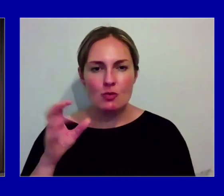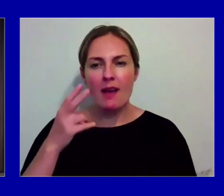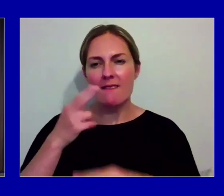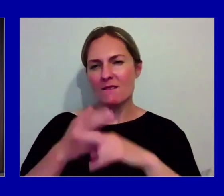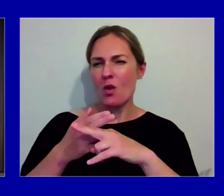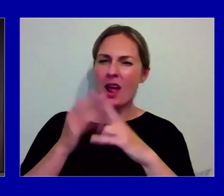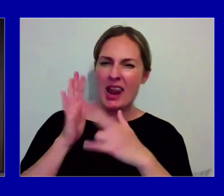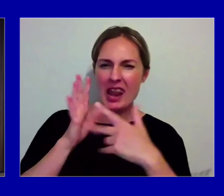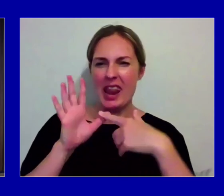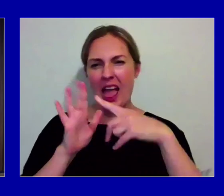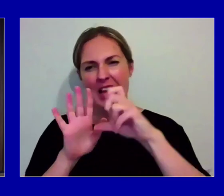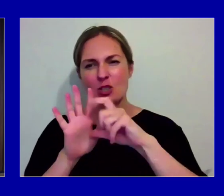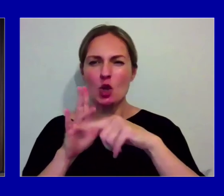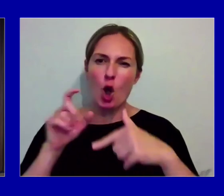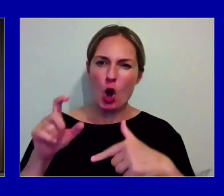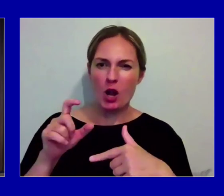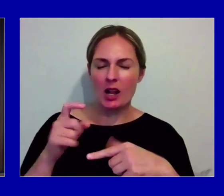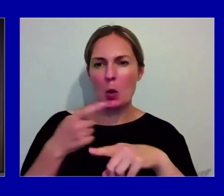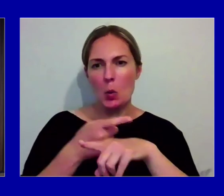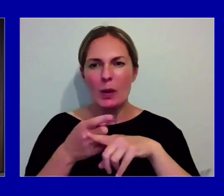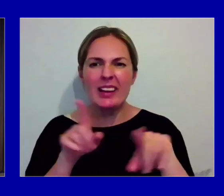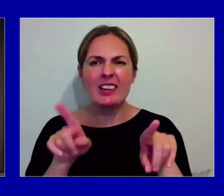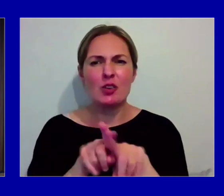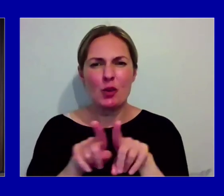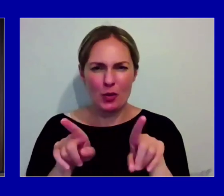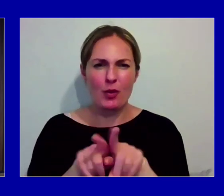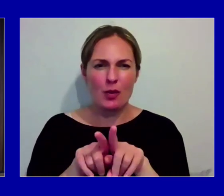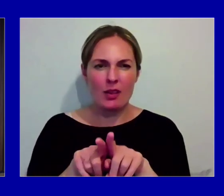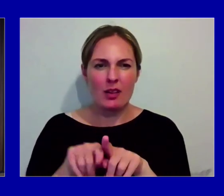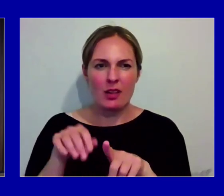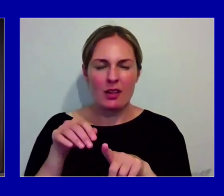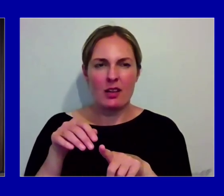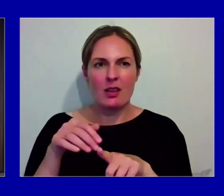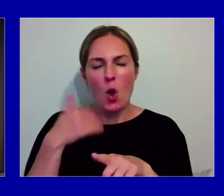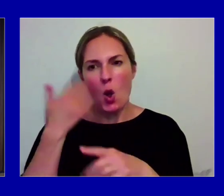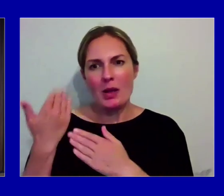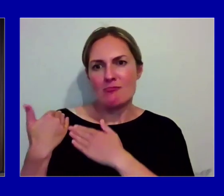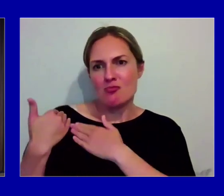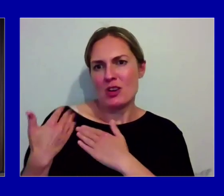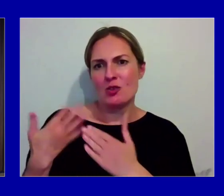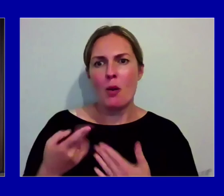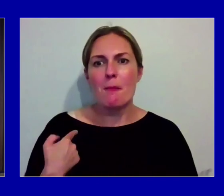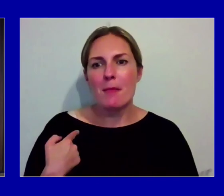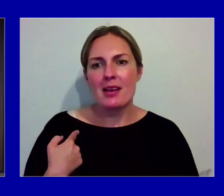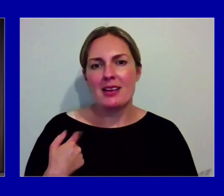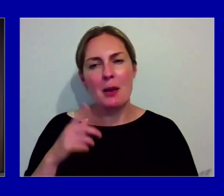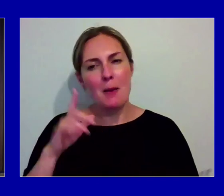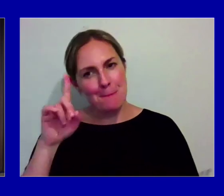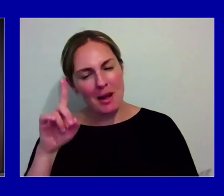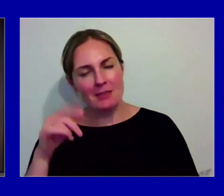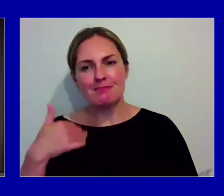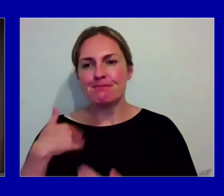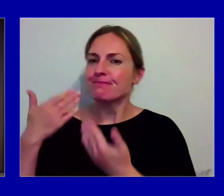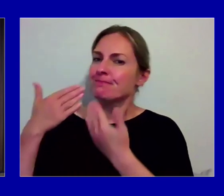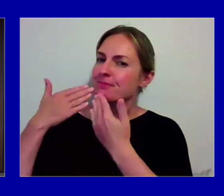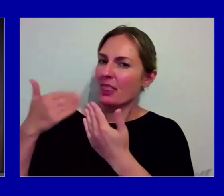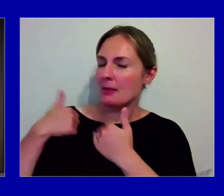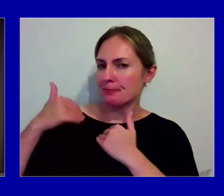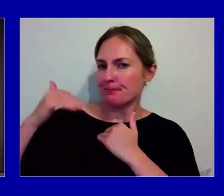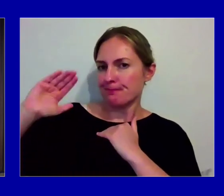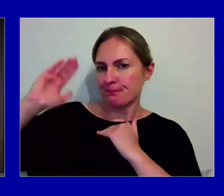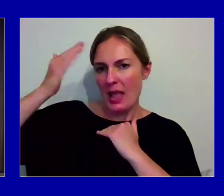And, um, you know, if it wasn't for, um, my ancestors, I, I don't think I'd survive, you know, them being so strong and,